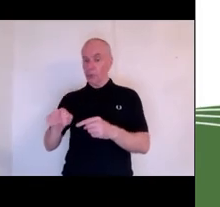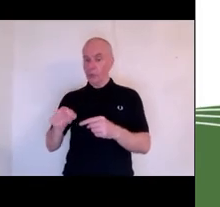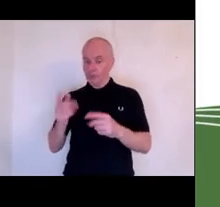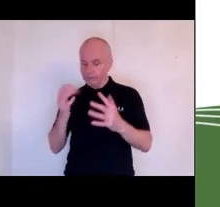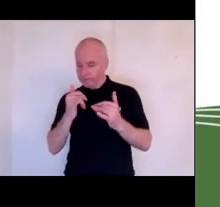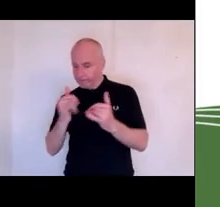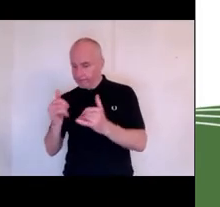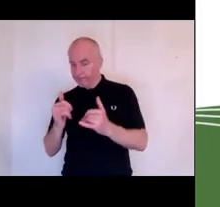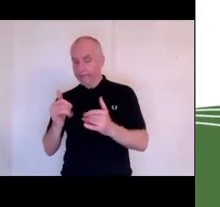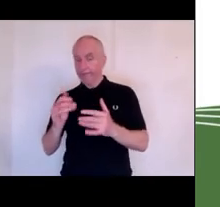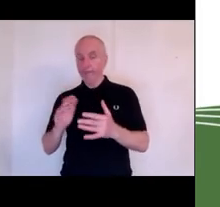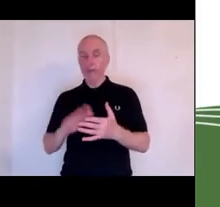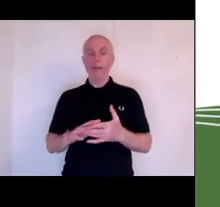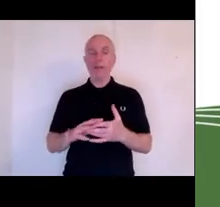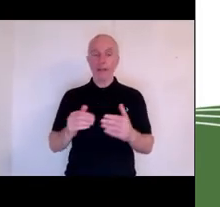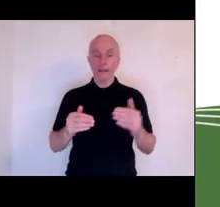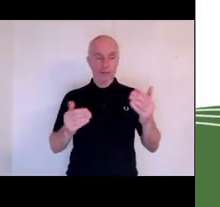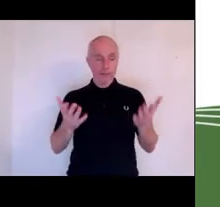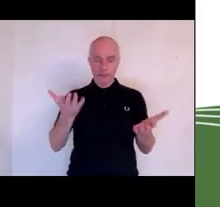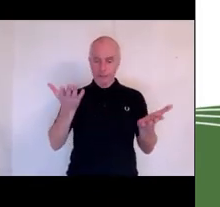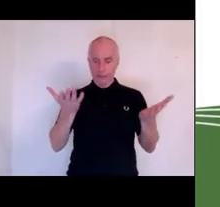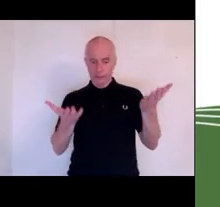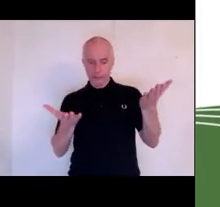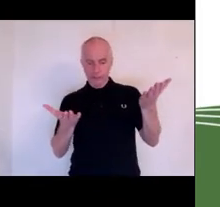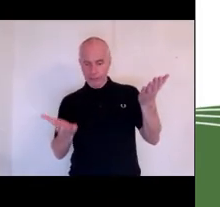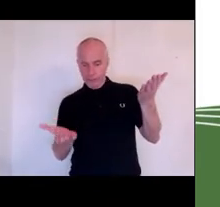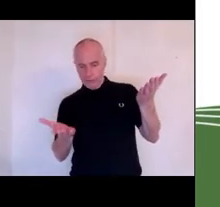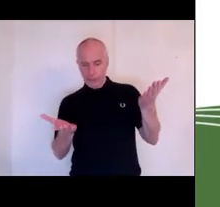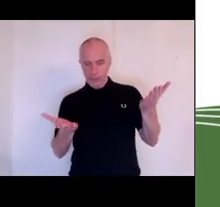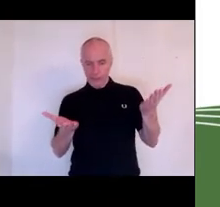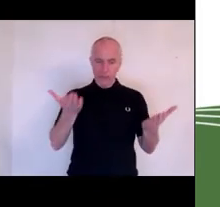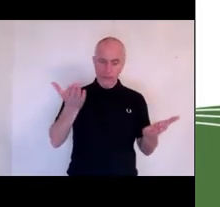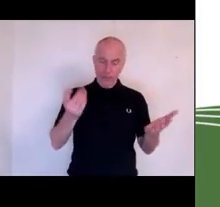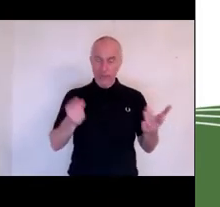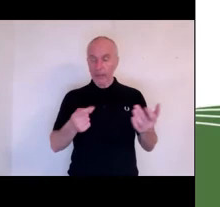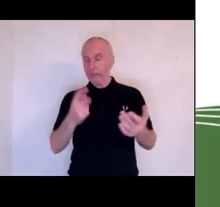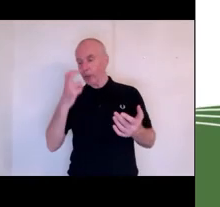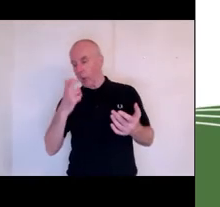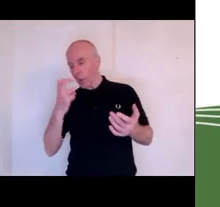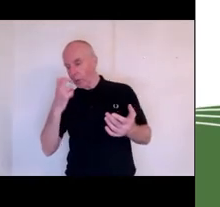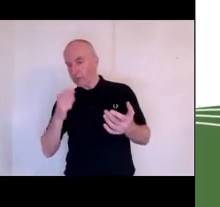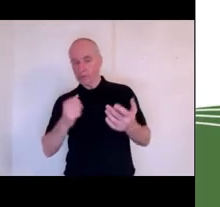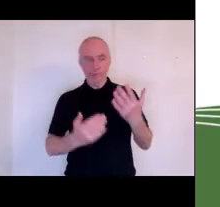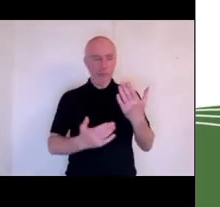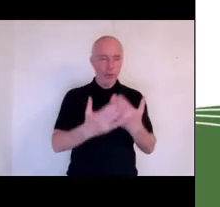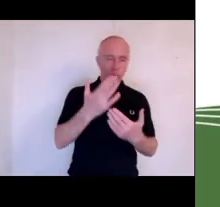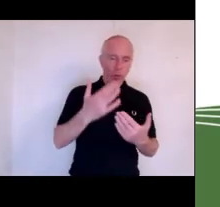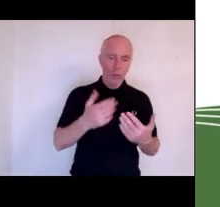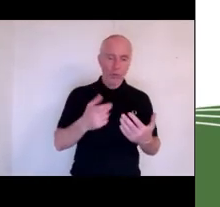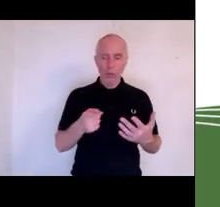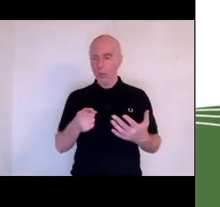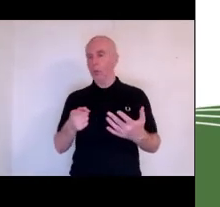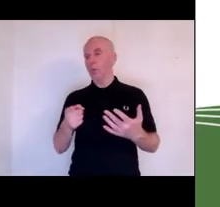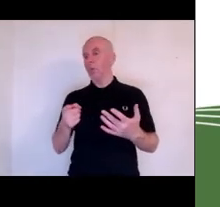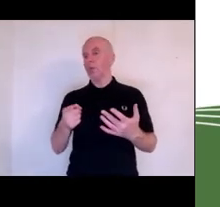reduce some in the weighting based on perhaps being an older measurement or a measurement that was made by